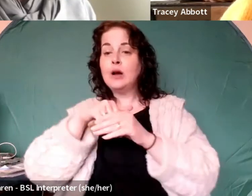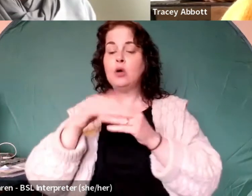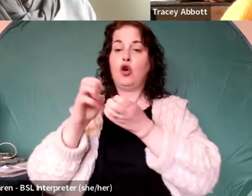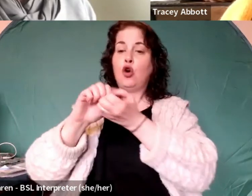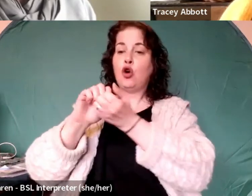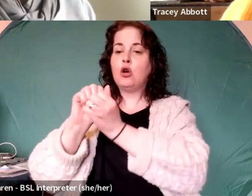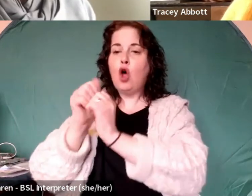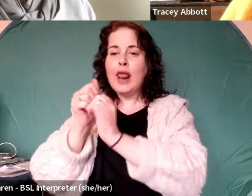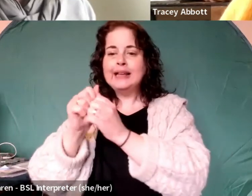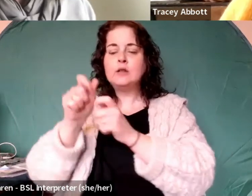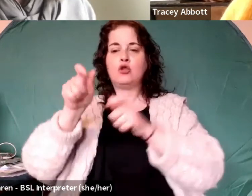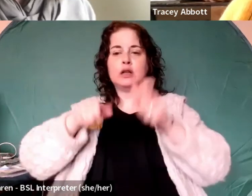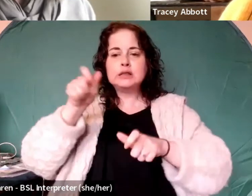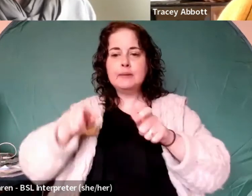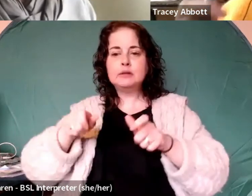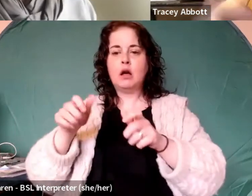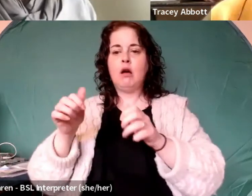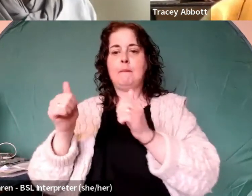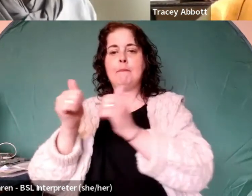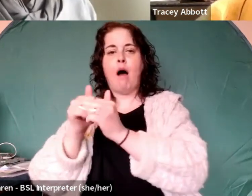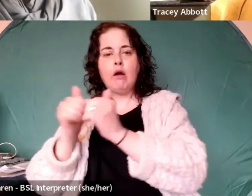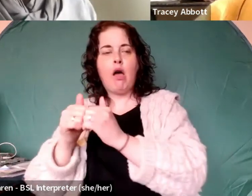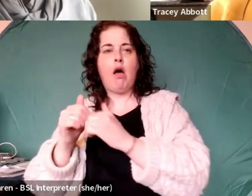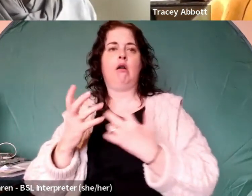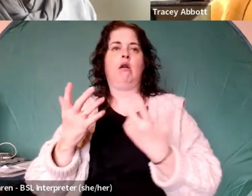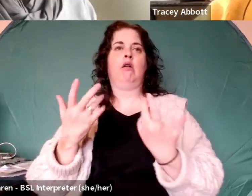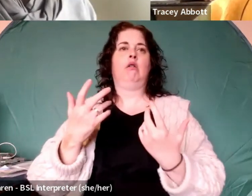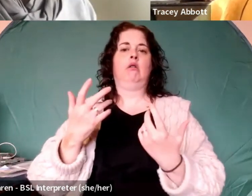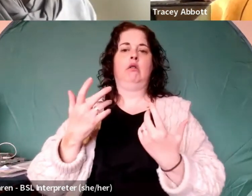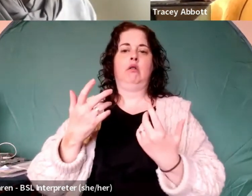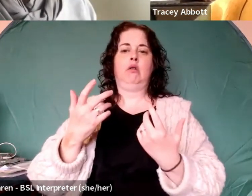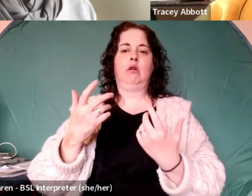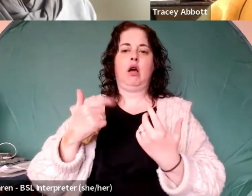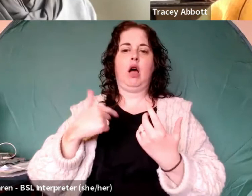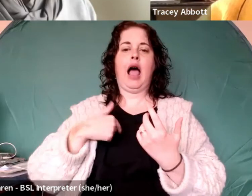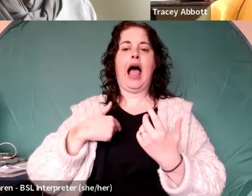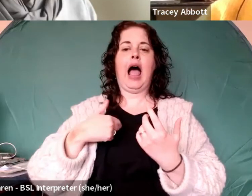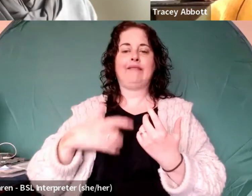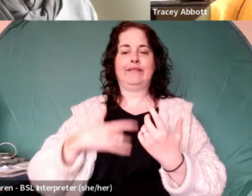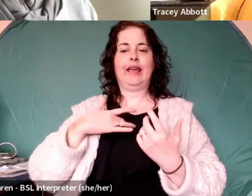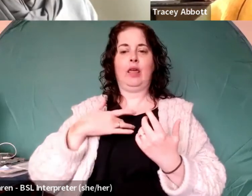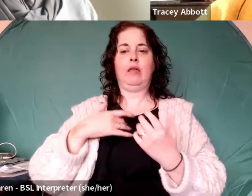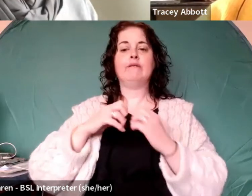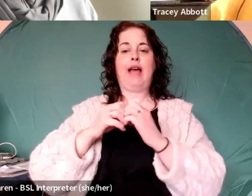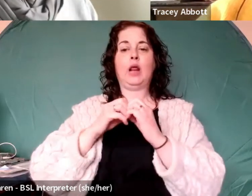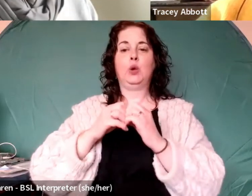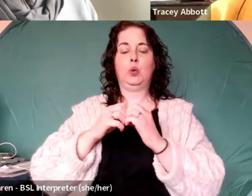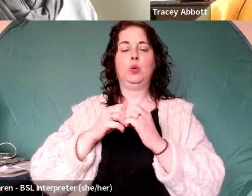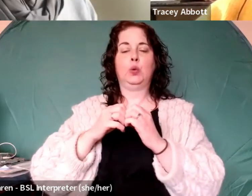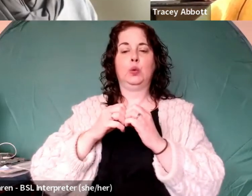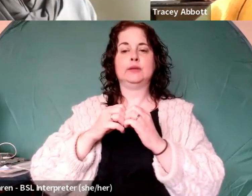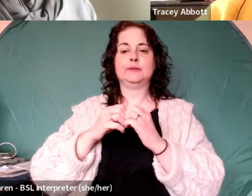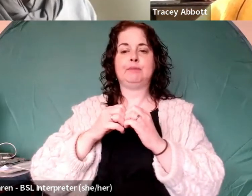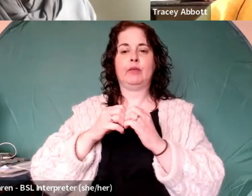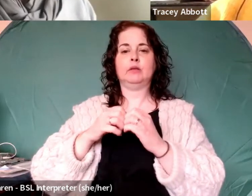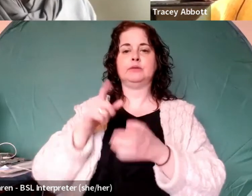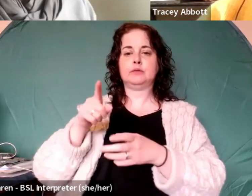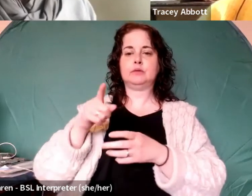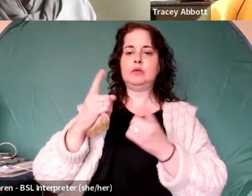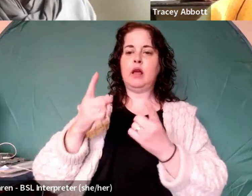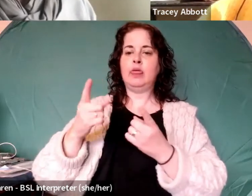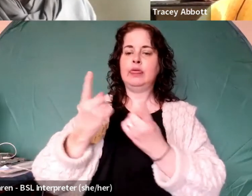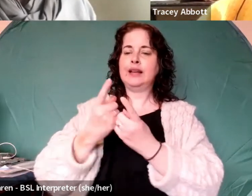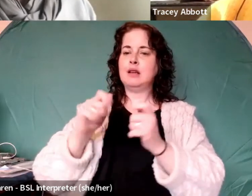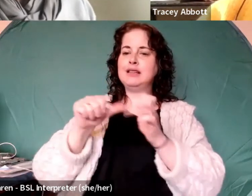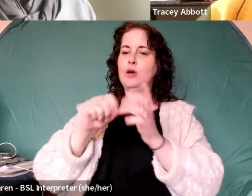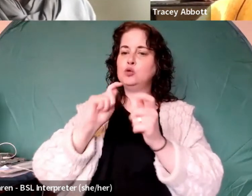or customers or clients or partners or whoever it is. So I do feel that values, because those are things that are harder to change.